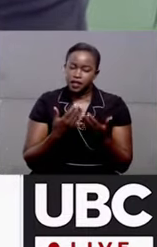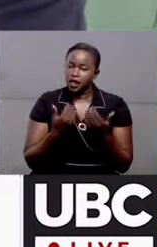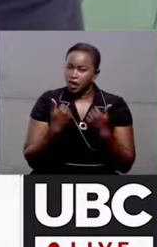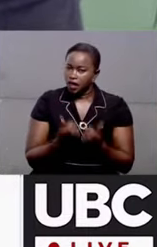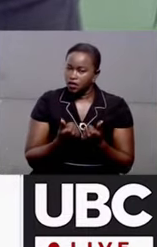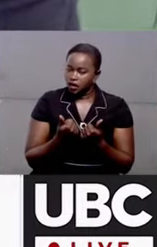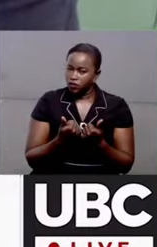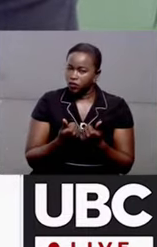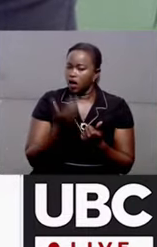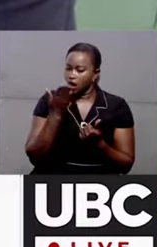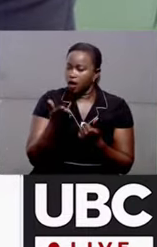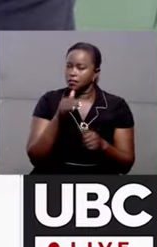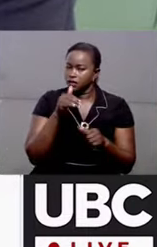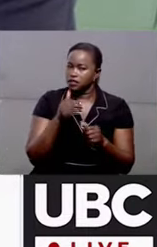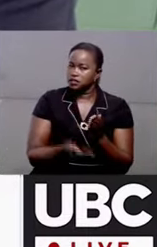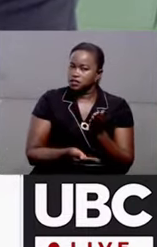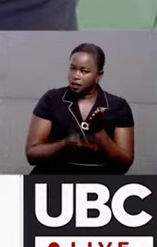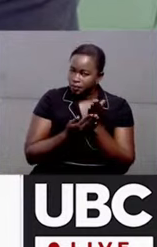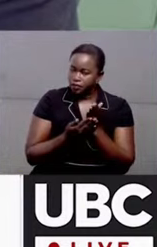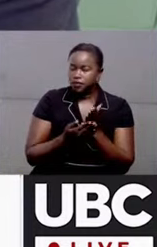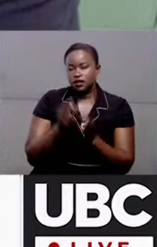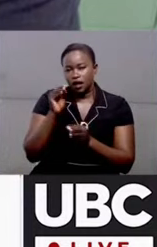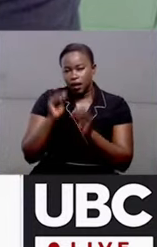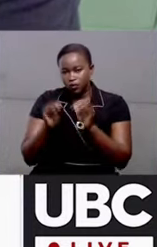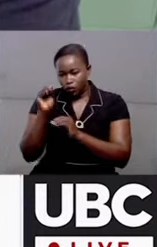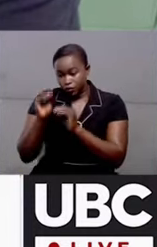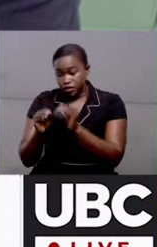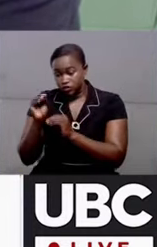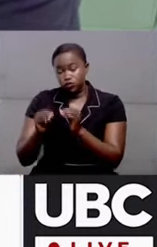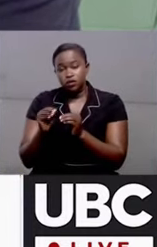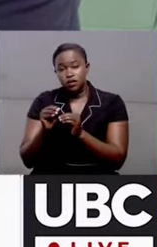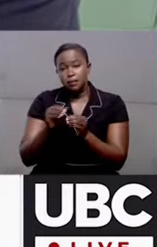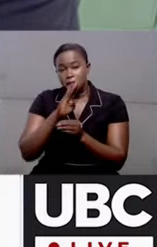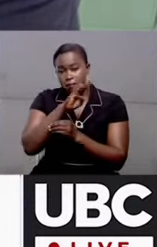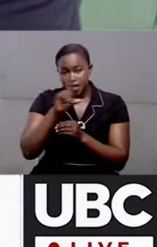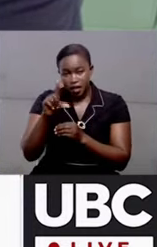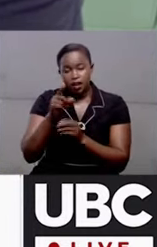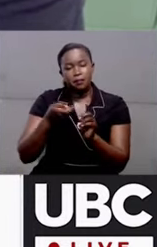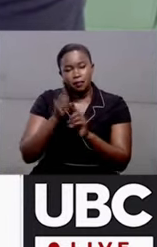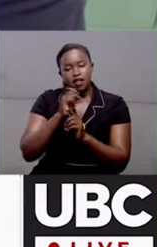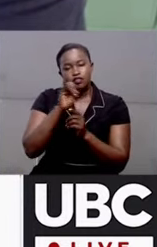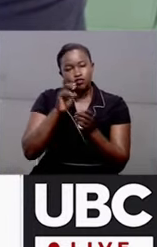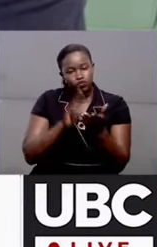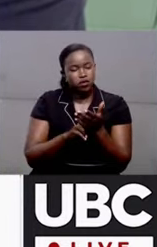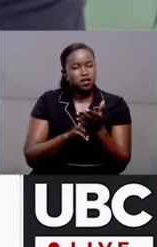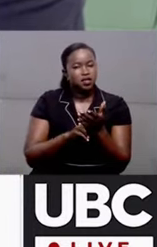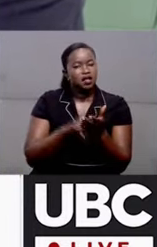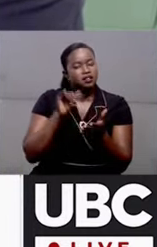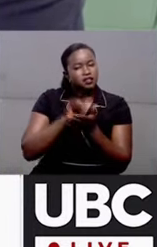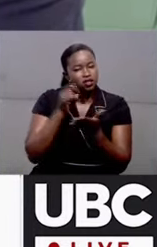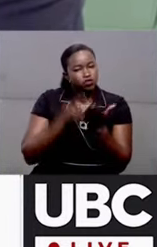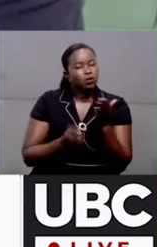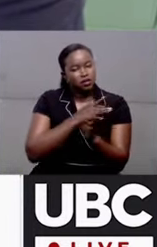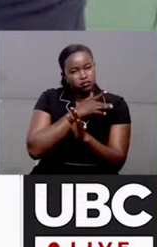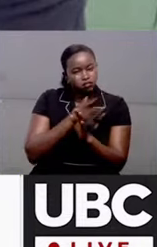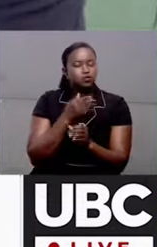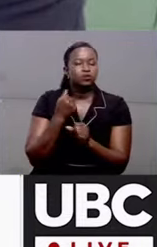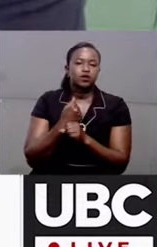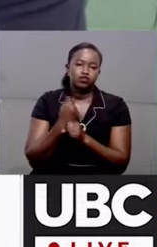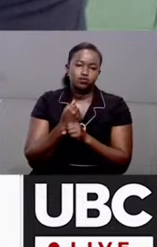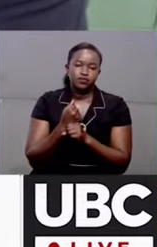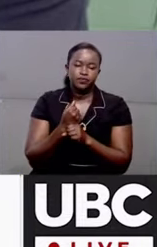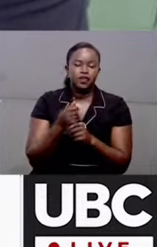the supplementary appropriation bill in June. That is what we have been doing here. It